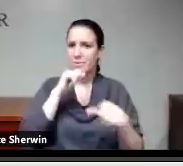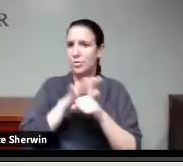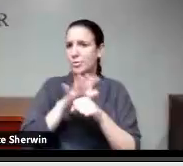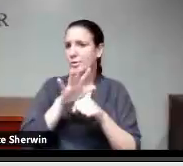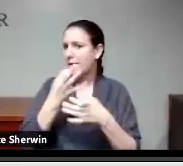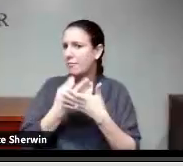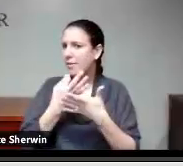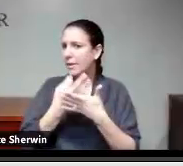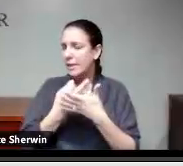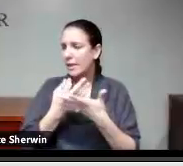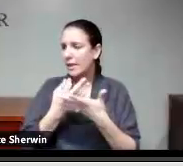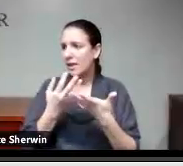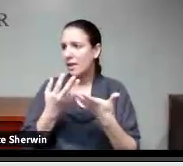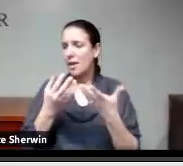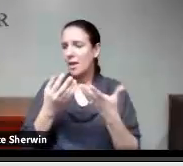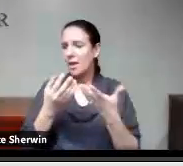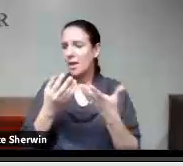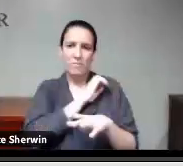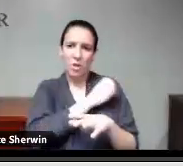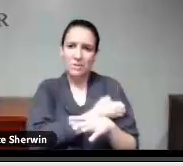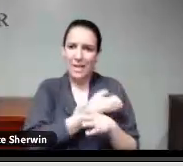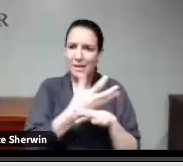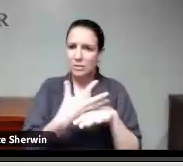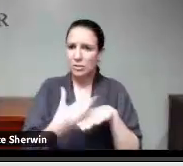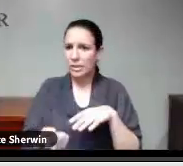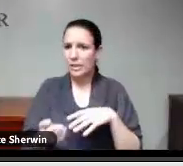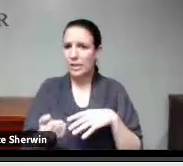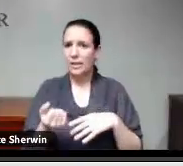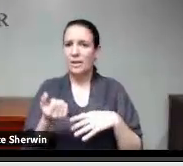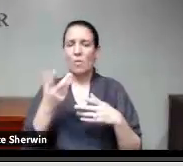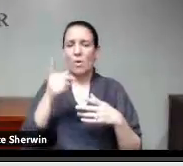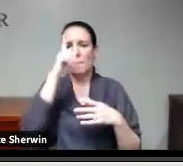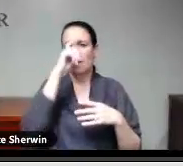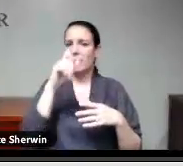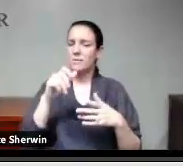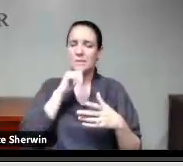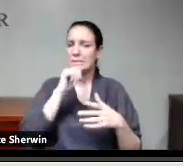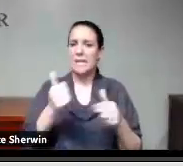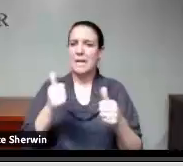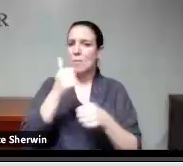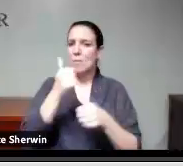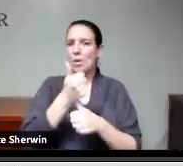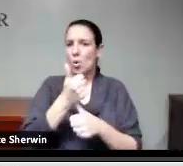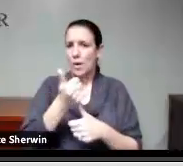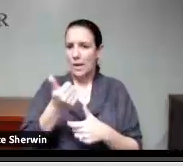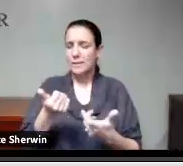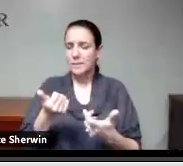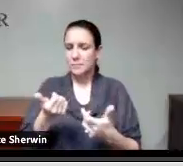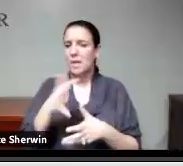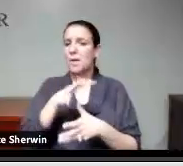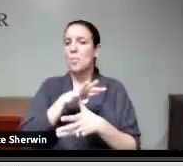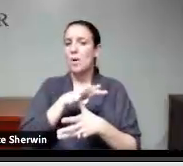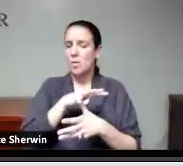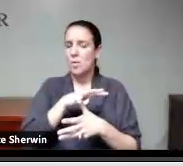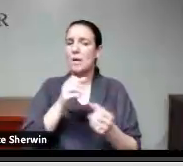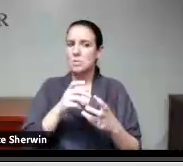reason, because we've lost energy or because there's some other strategic priority. And so it is my experience that recruitment and